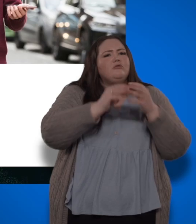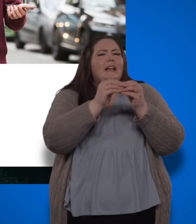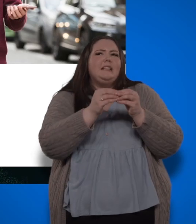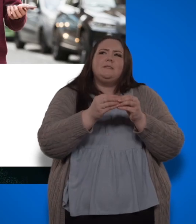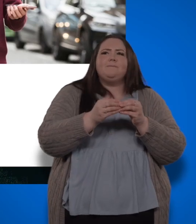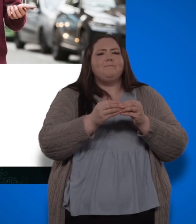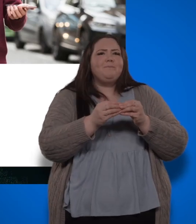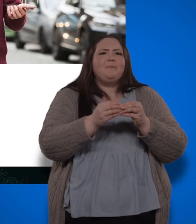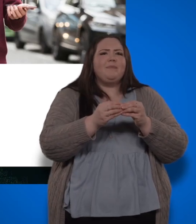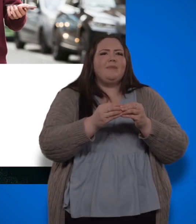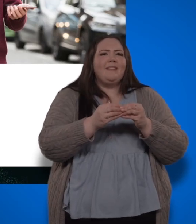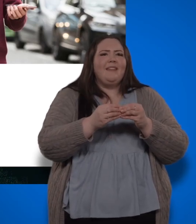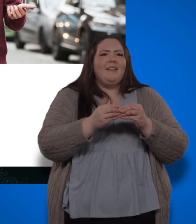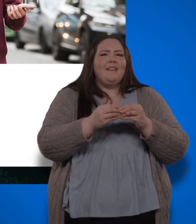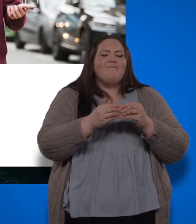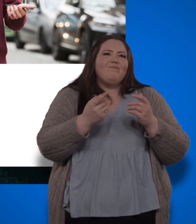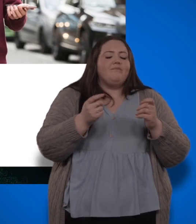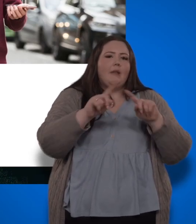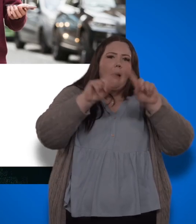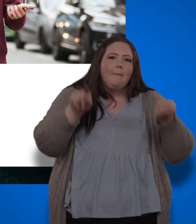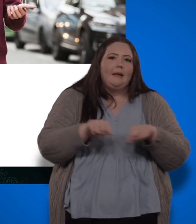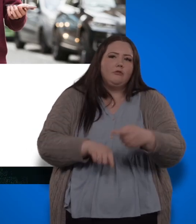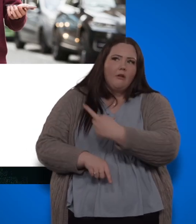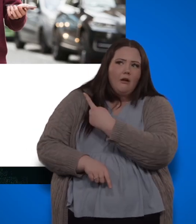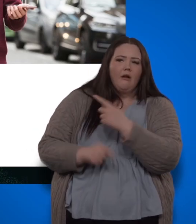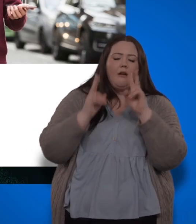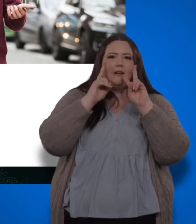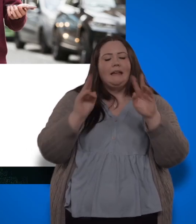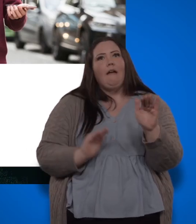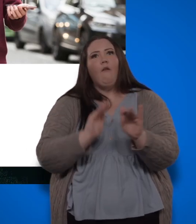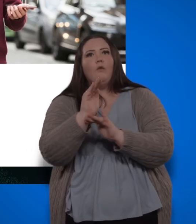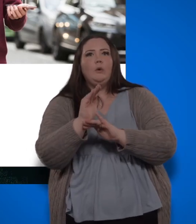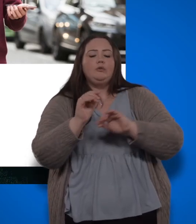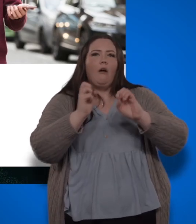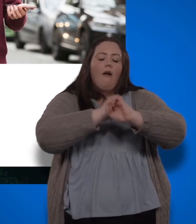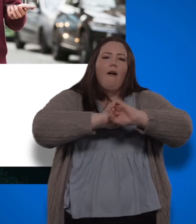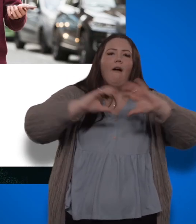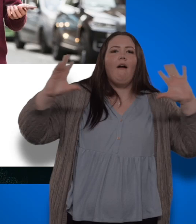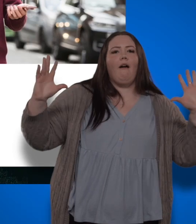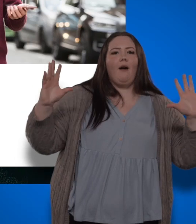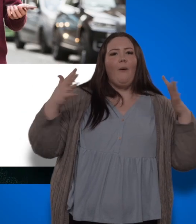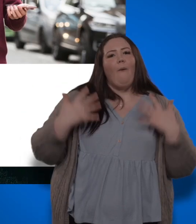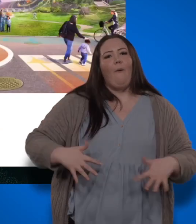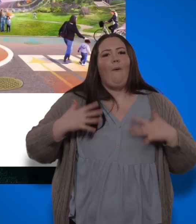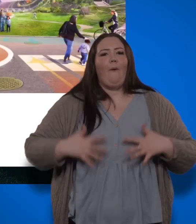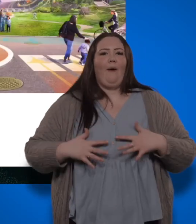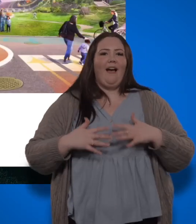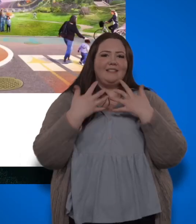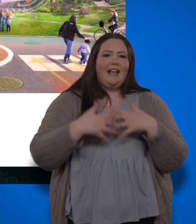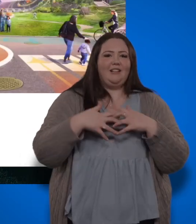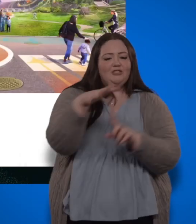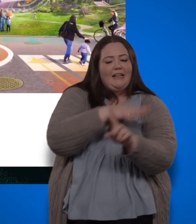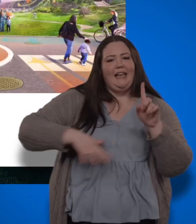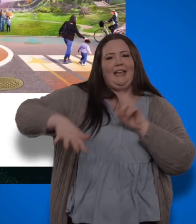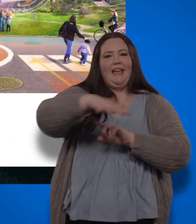glowing vision of the future where technology is going to surround us. And this is going to be